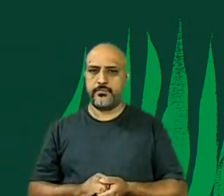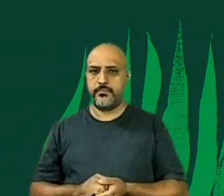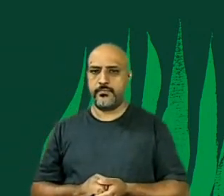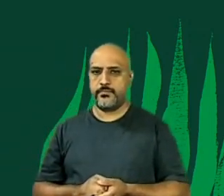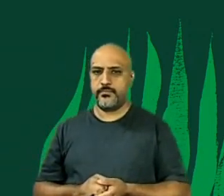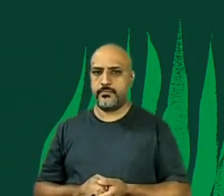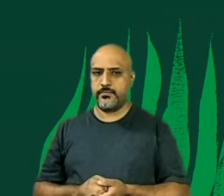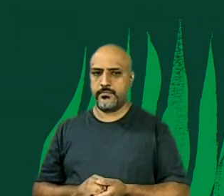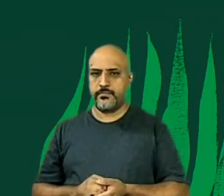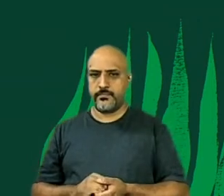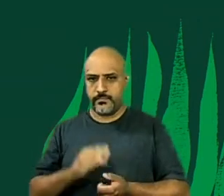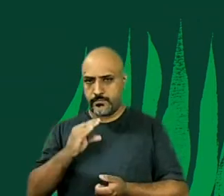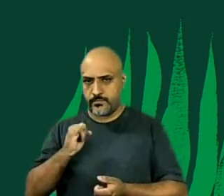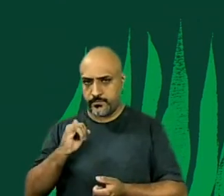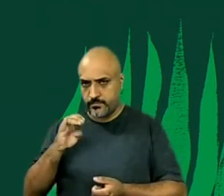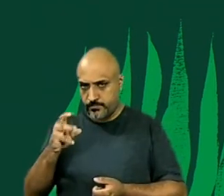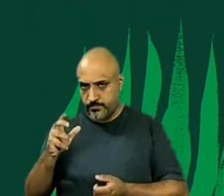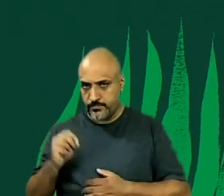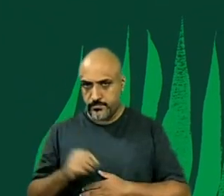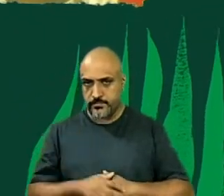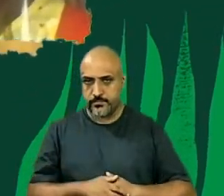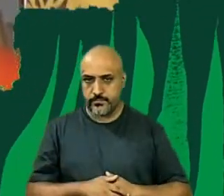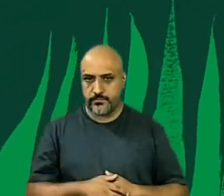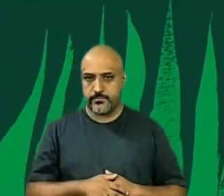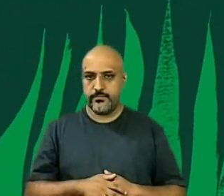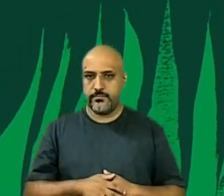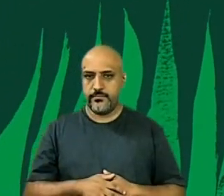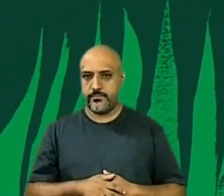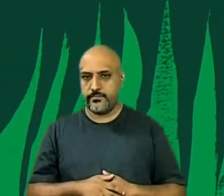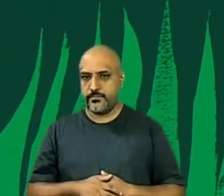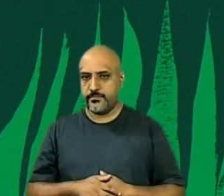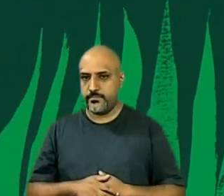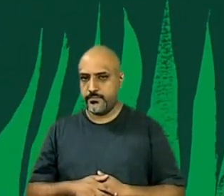Conceição, would you like to answer that question yourself?